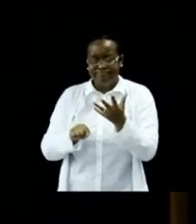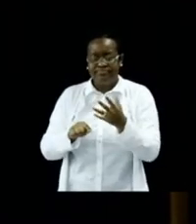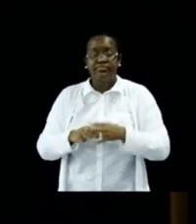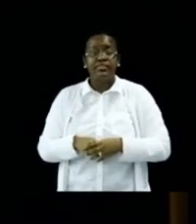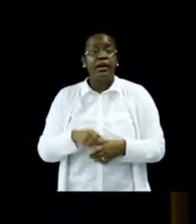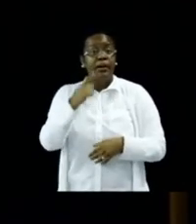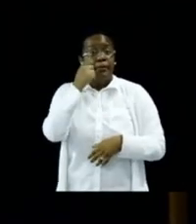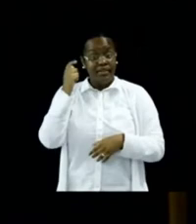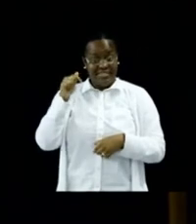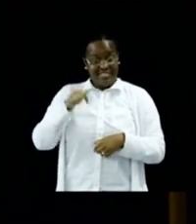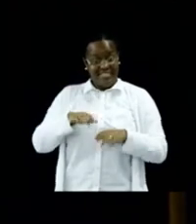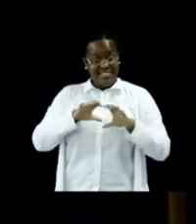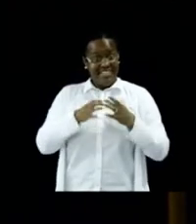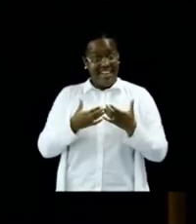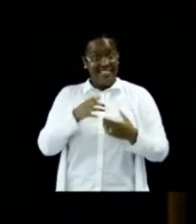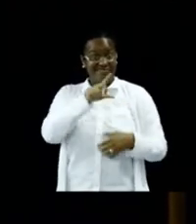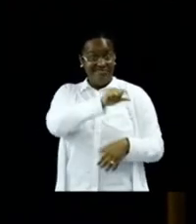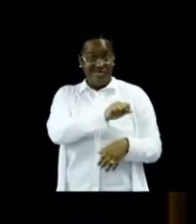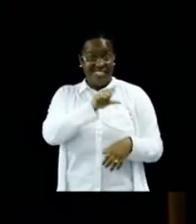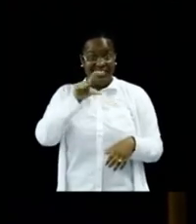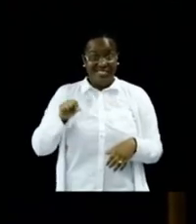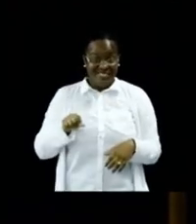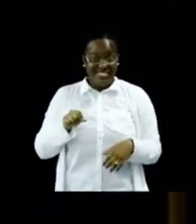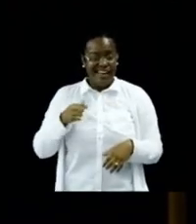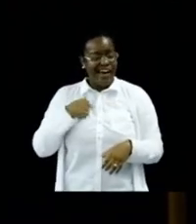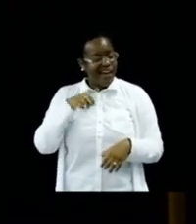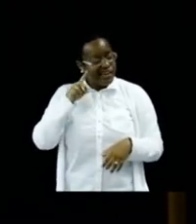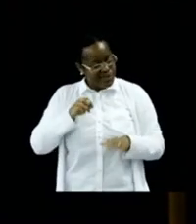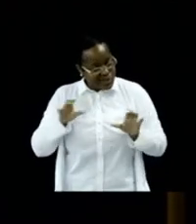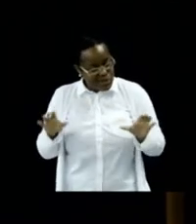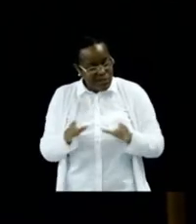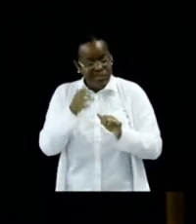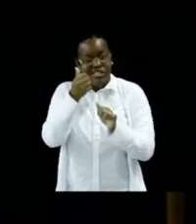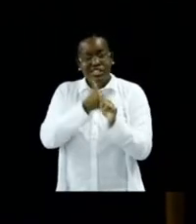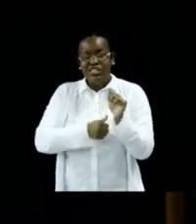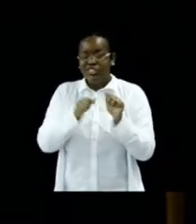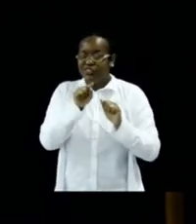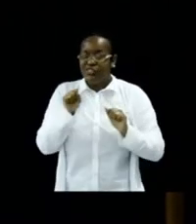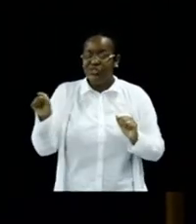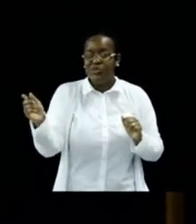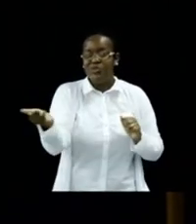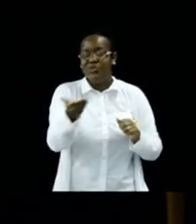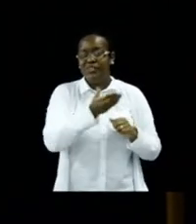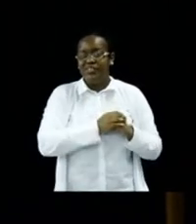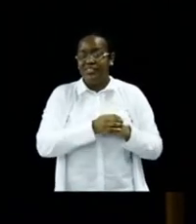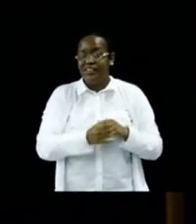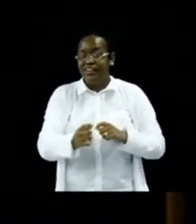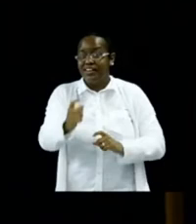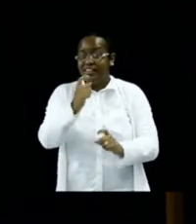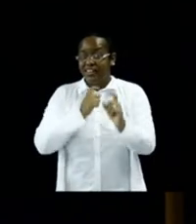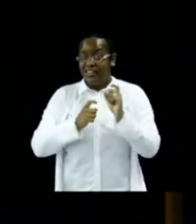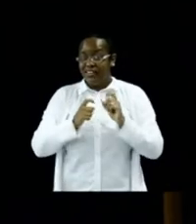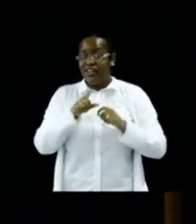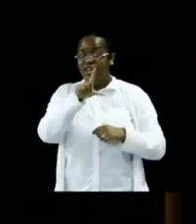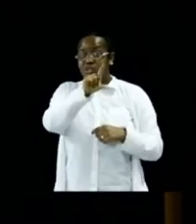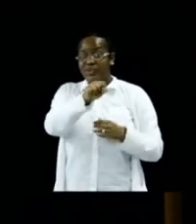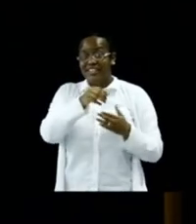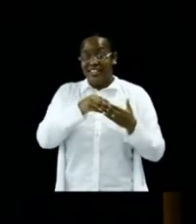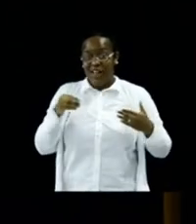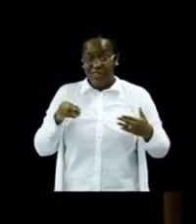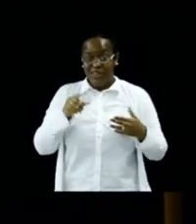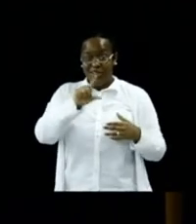was the class of 2020, I encourage each of you to give the university